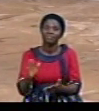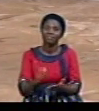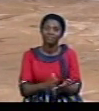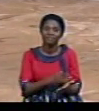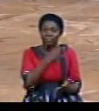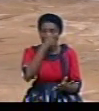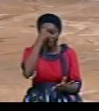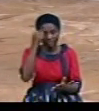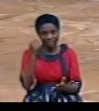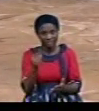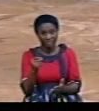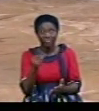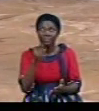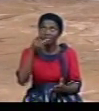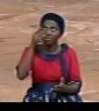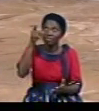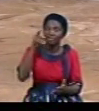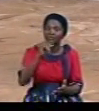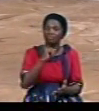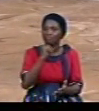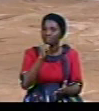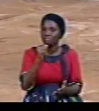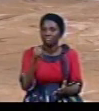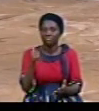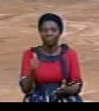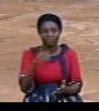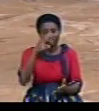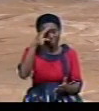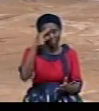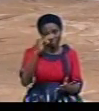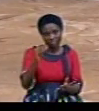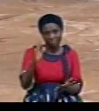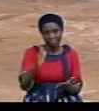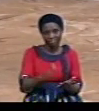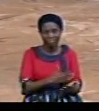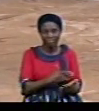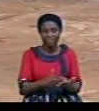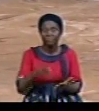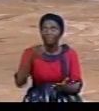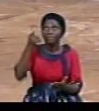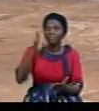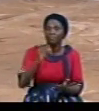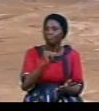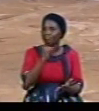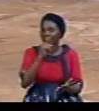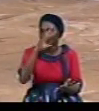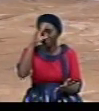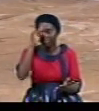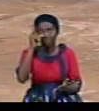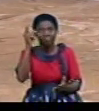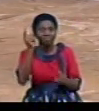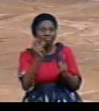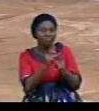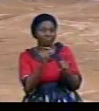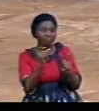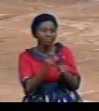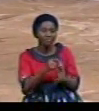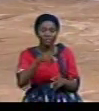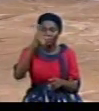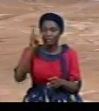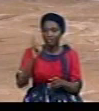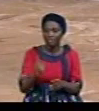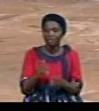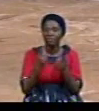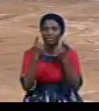because it's nothing God is not a man his word must surely